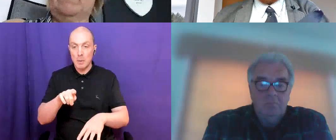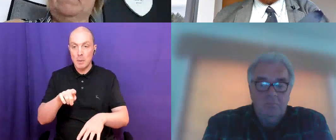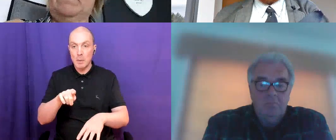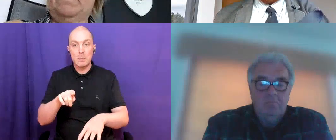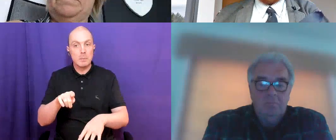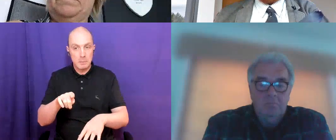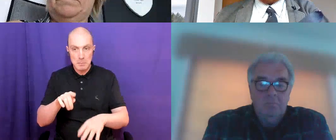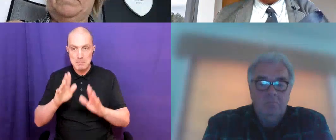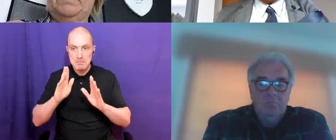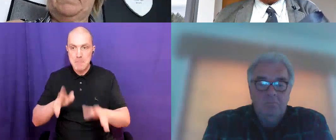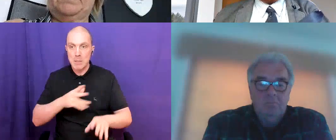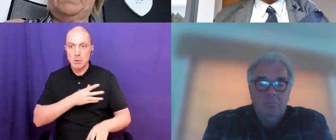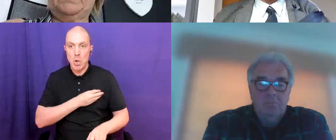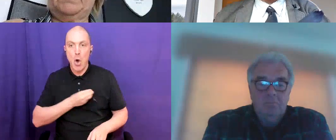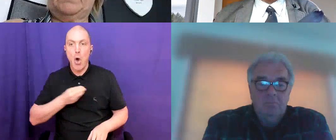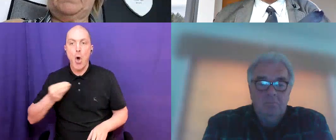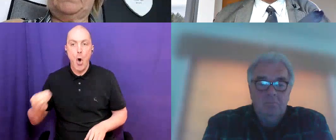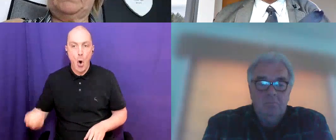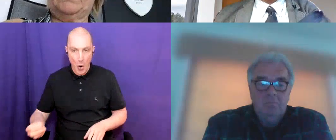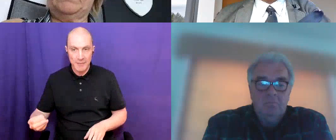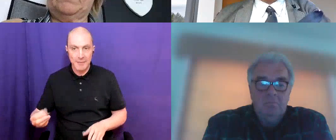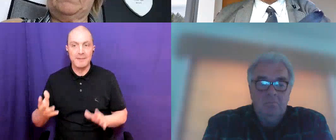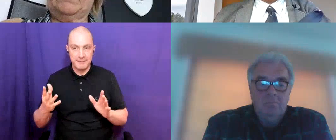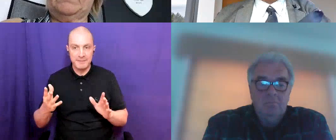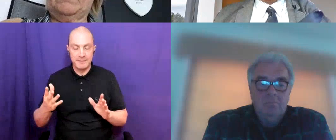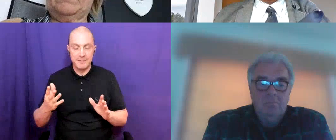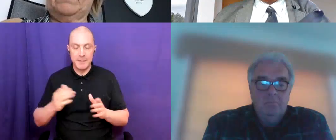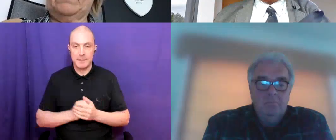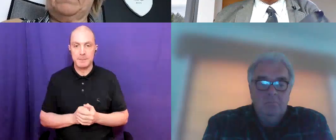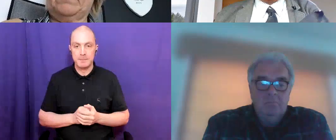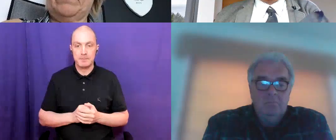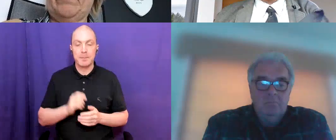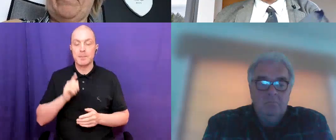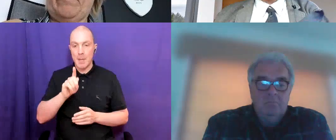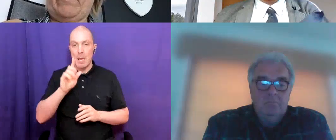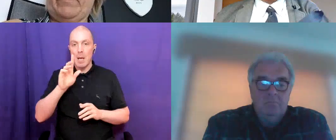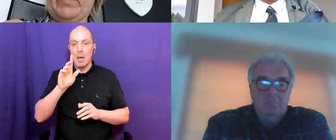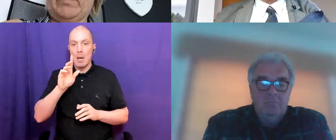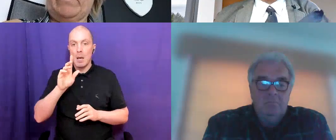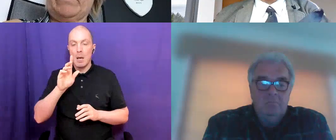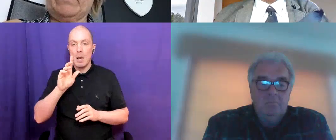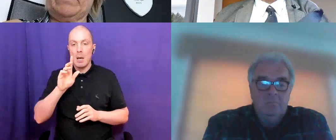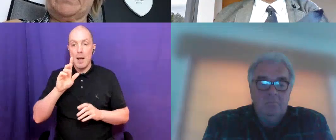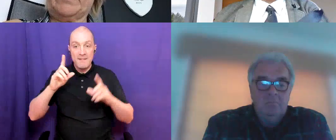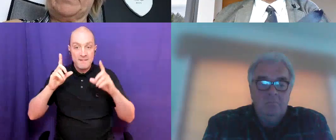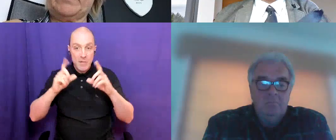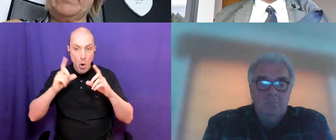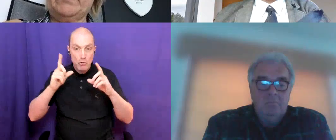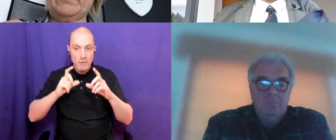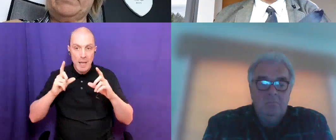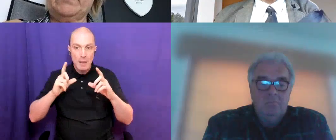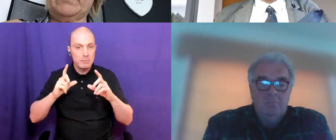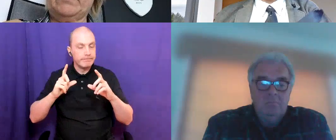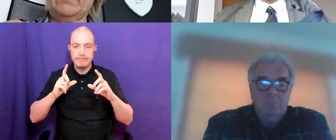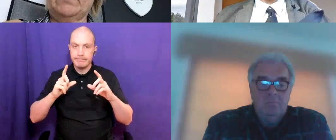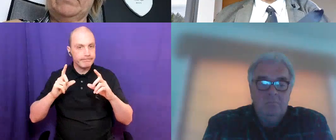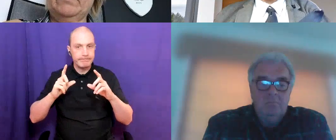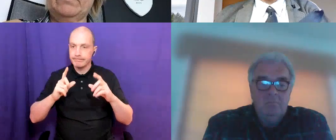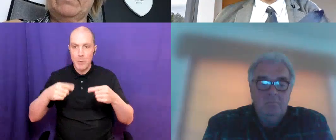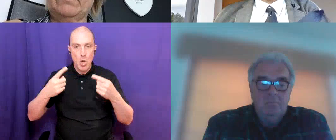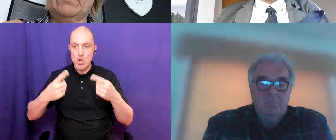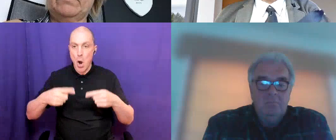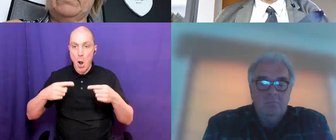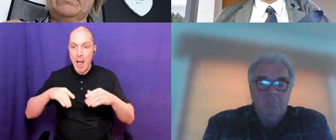those circumstances. In terms of photography, there should be no photographs taken inside the